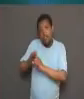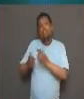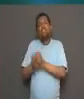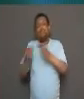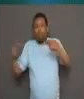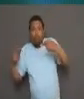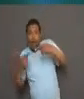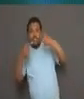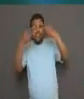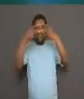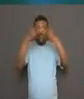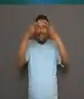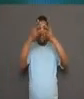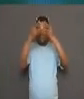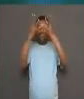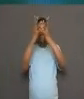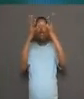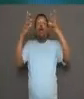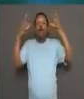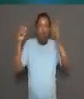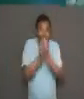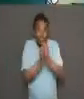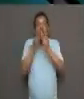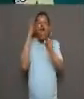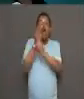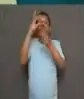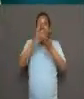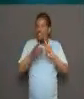match each with the correct definition.